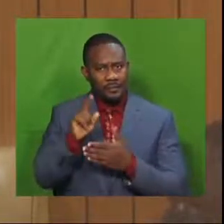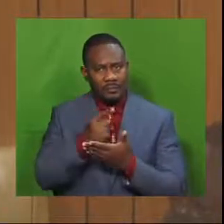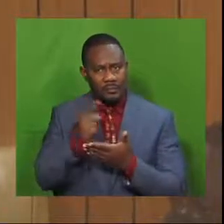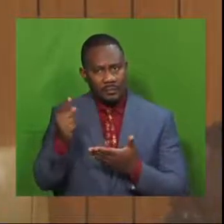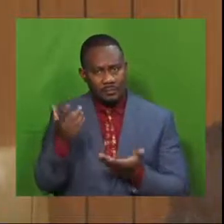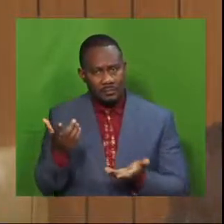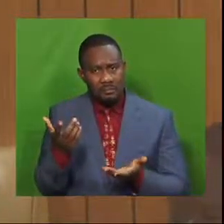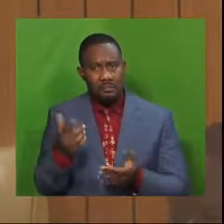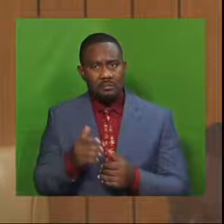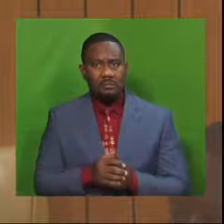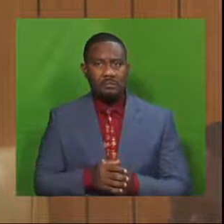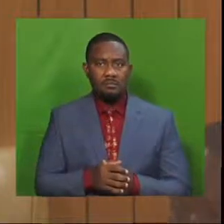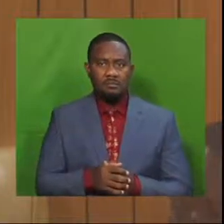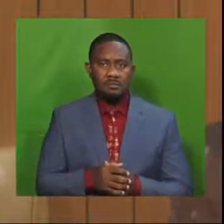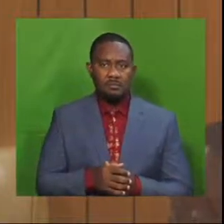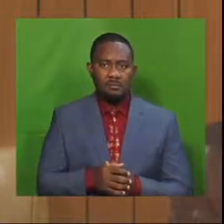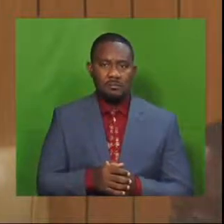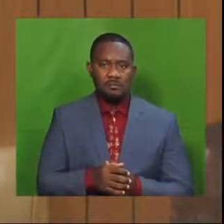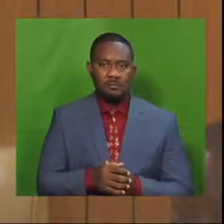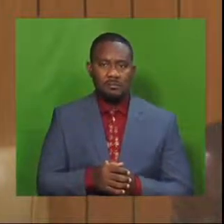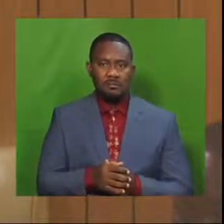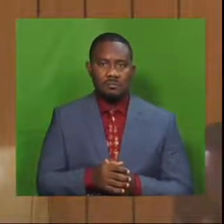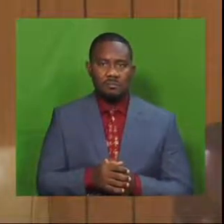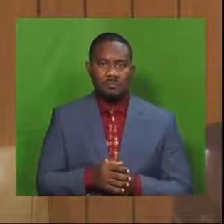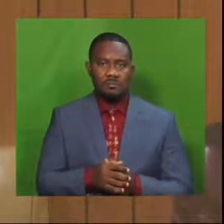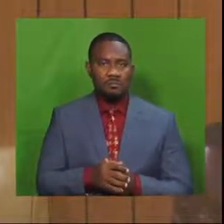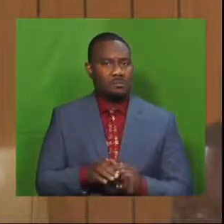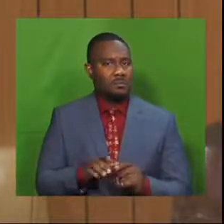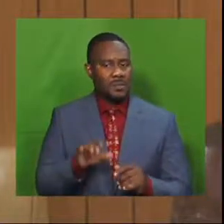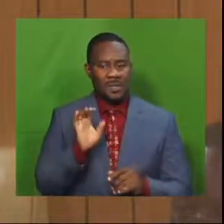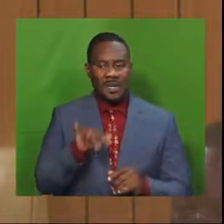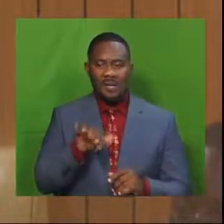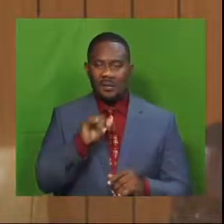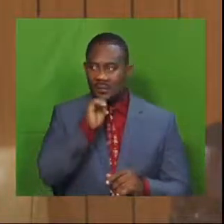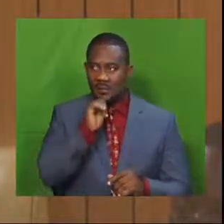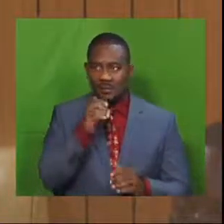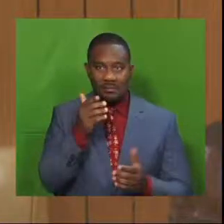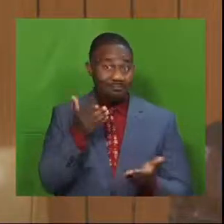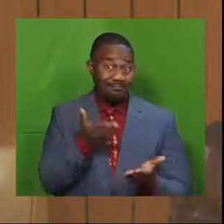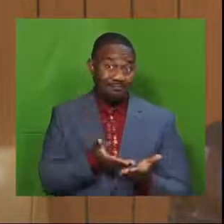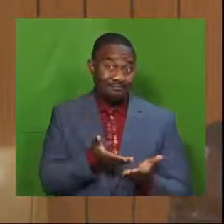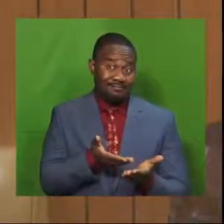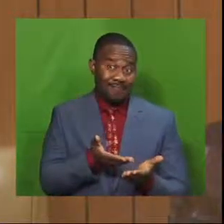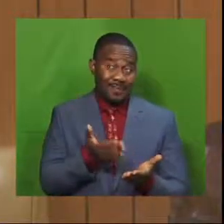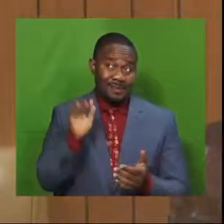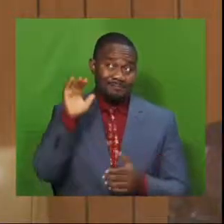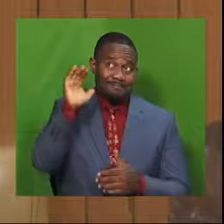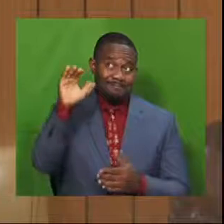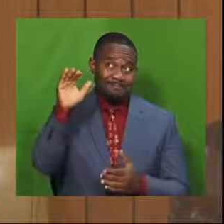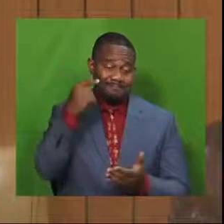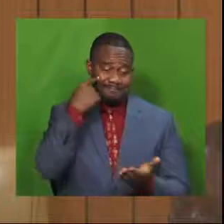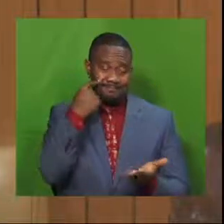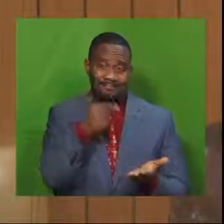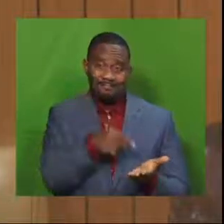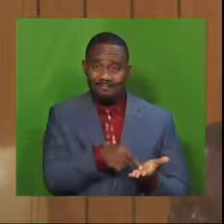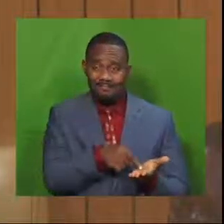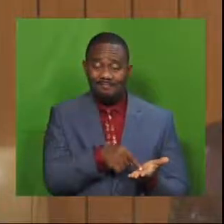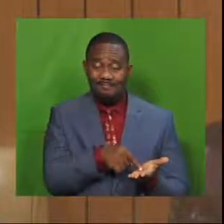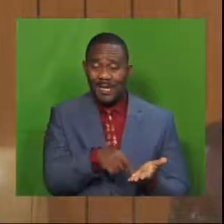6th week. Speaker, that hasn't appeared as well. And I want to draw attention to the